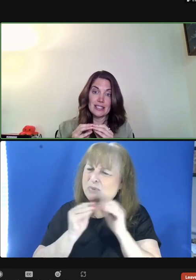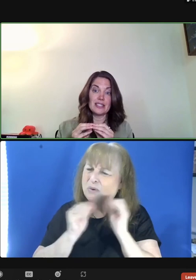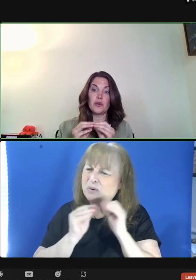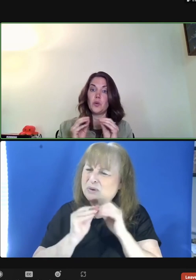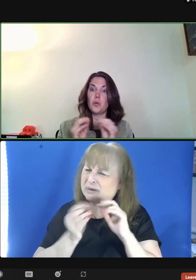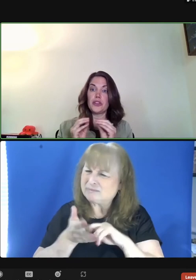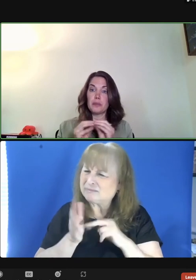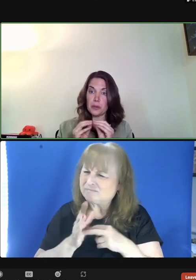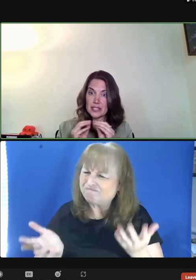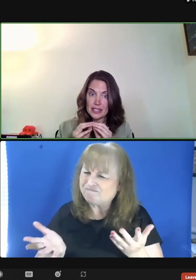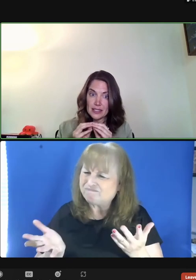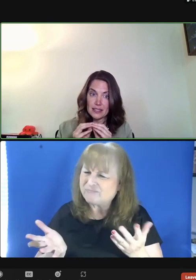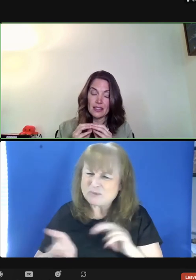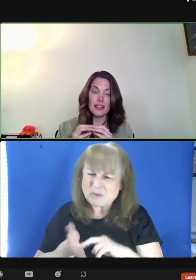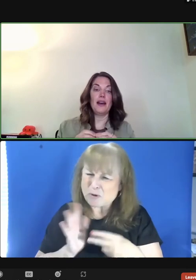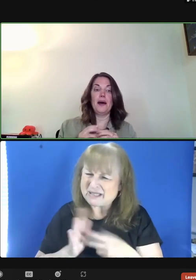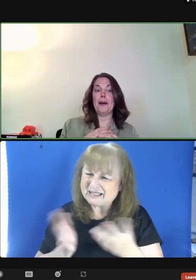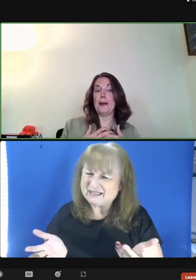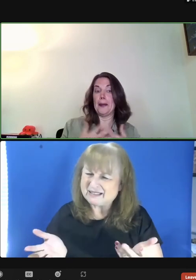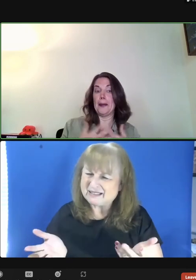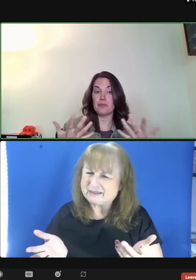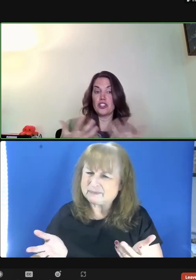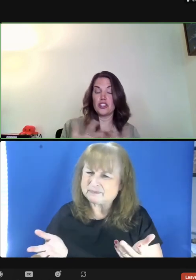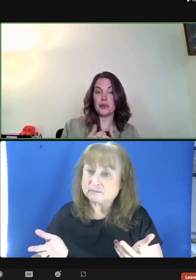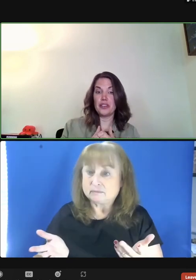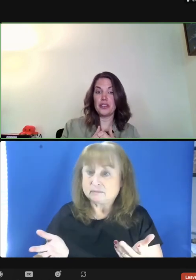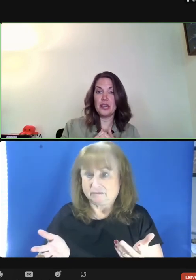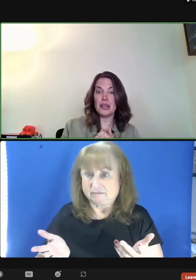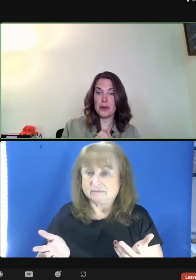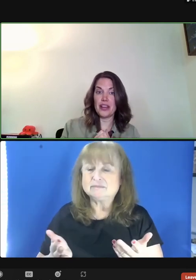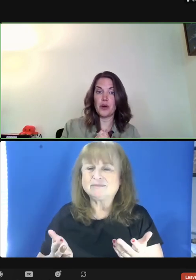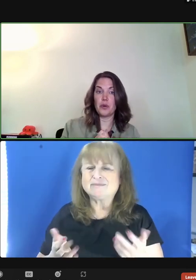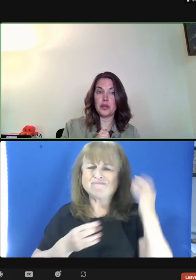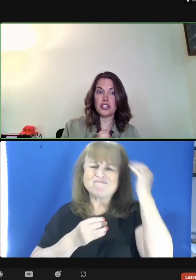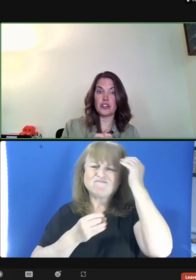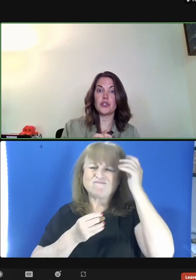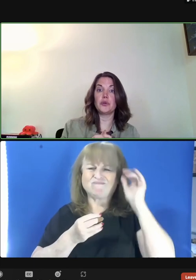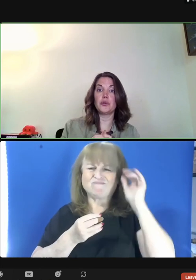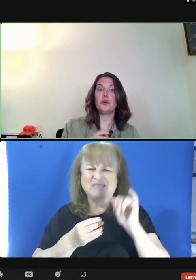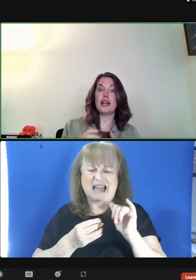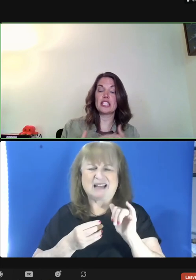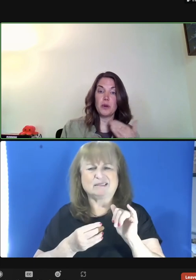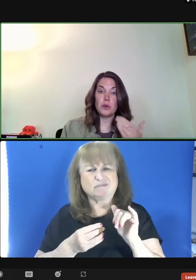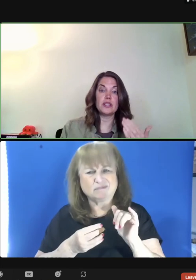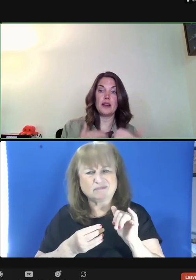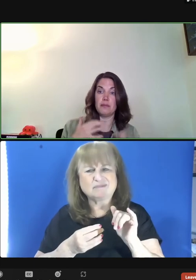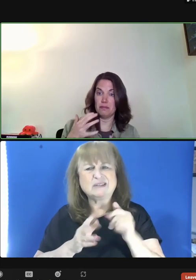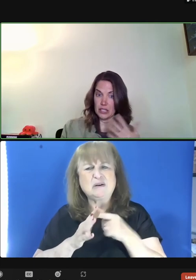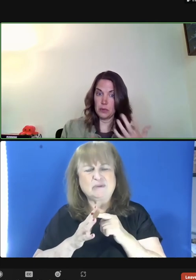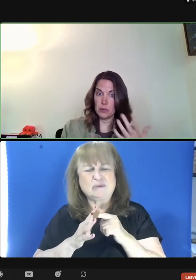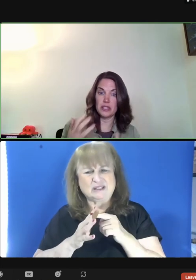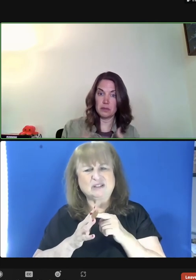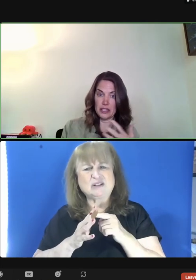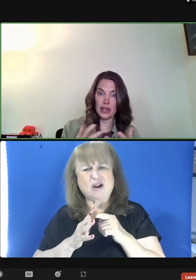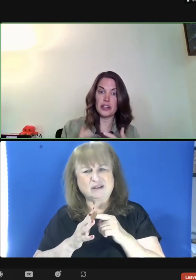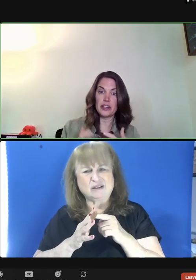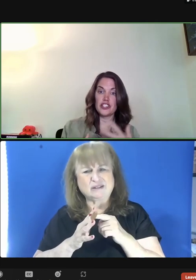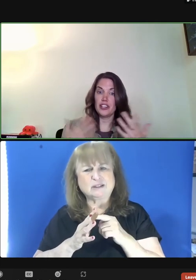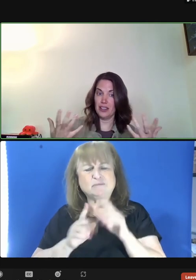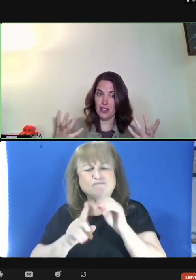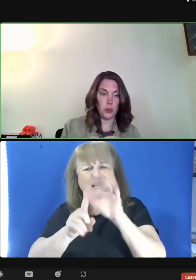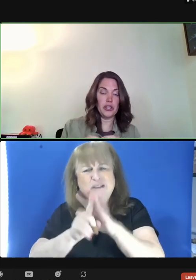it means, what the purpose is? So thinking about that when we start to exposing them